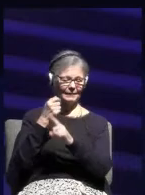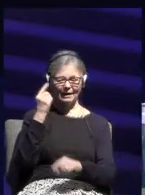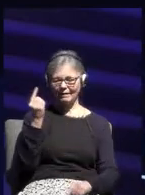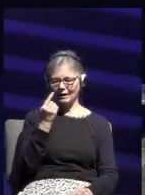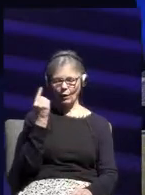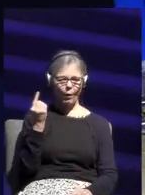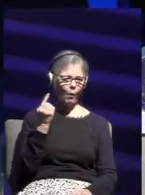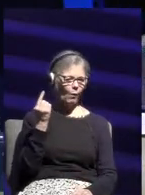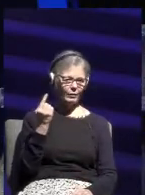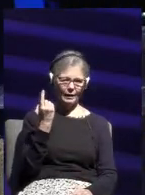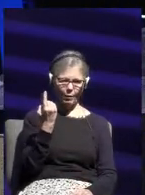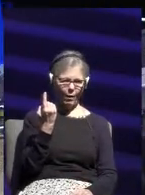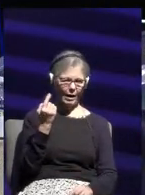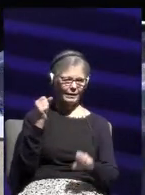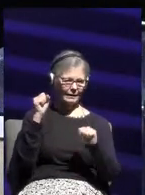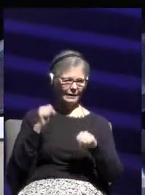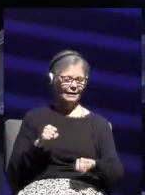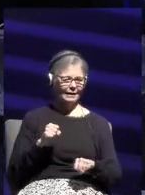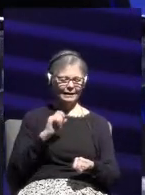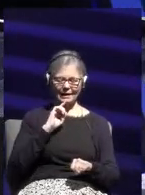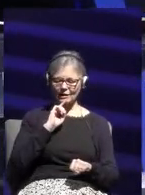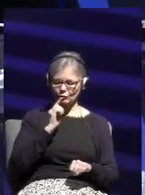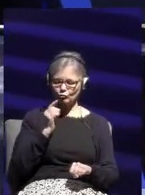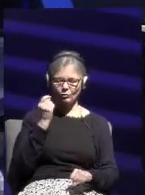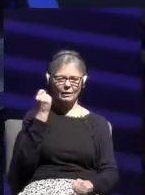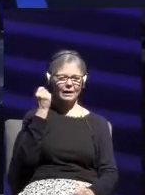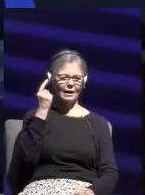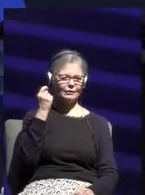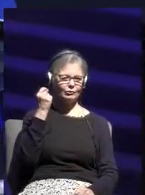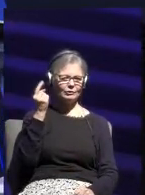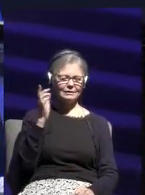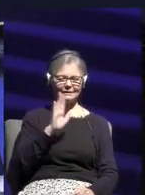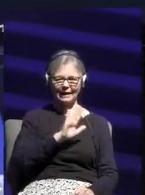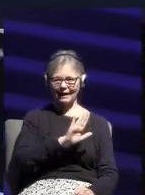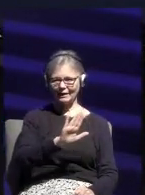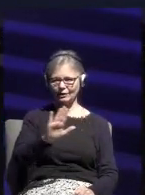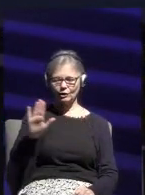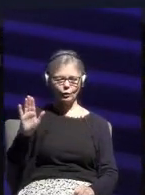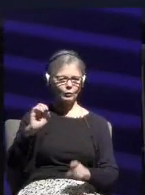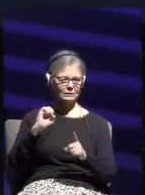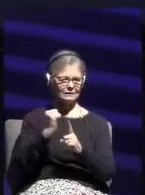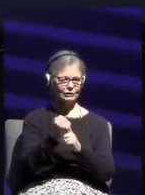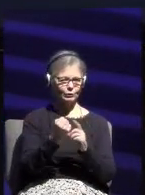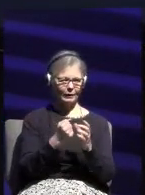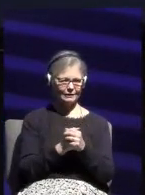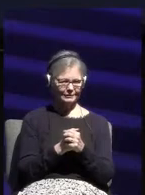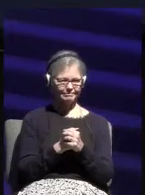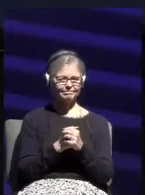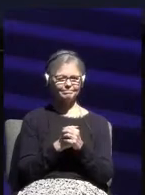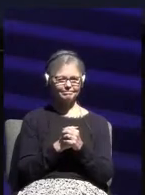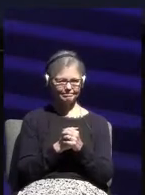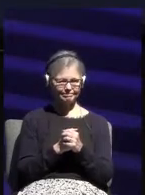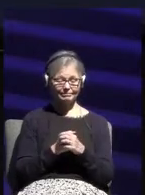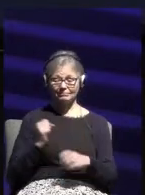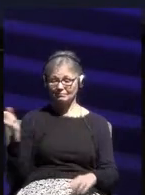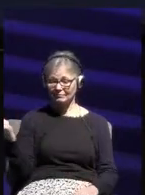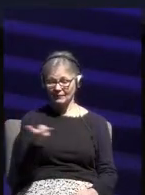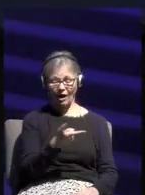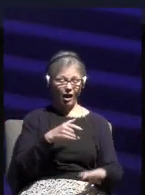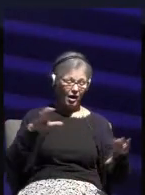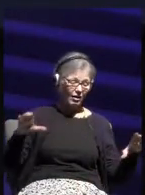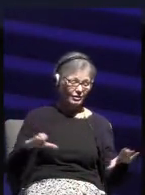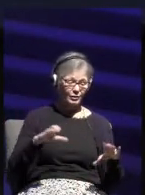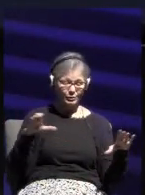one that can truly understand all that we may be going